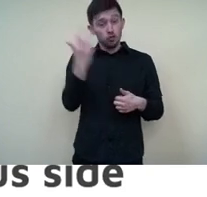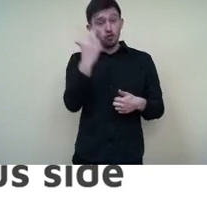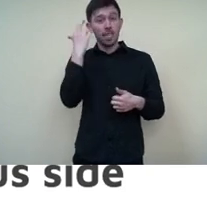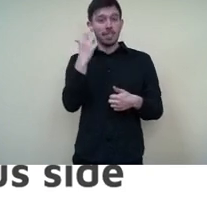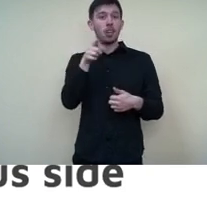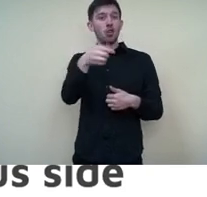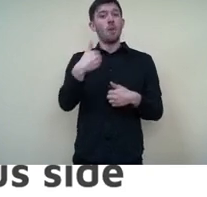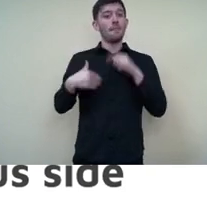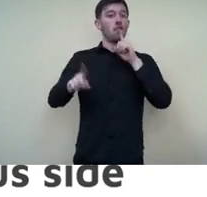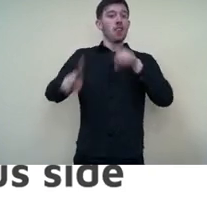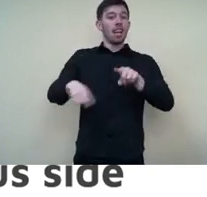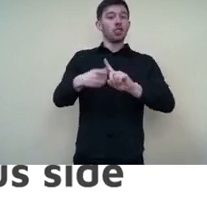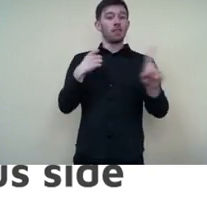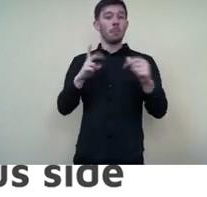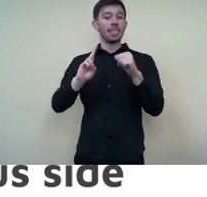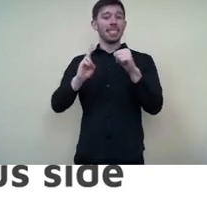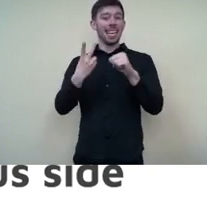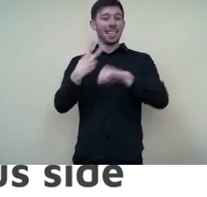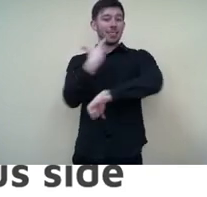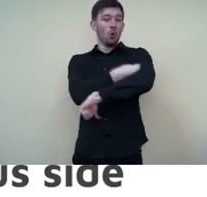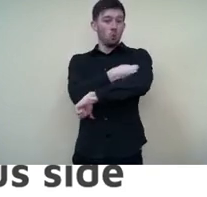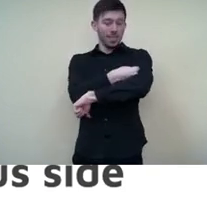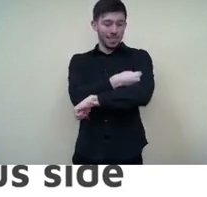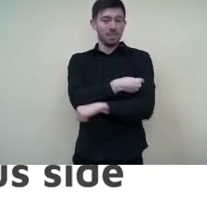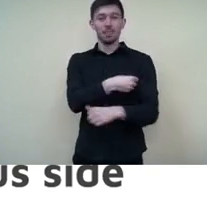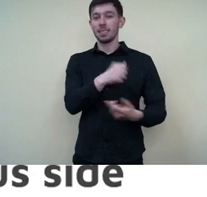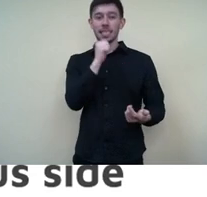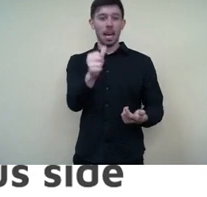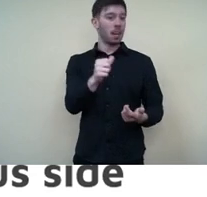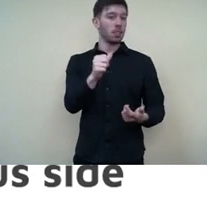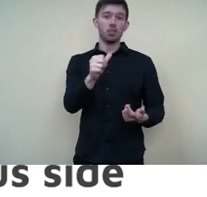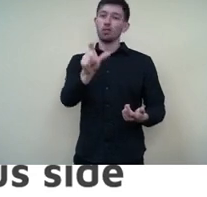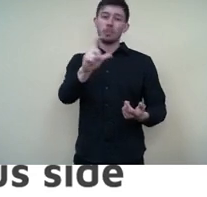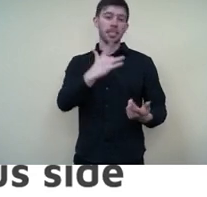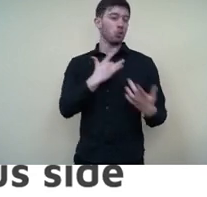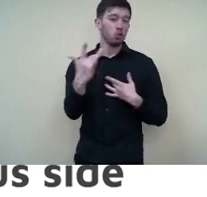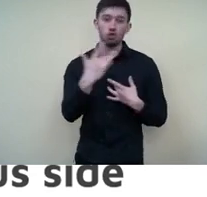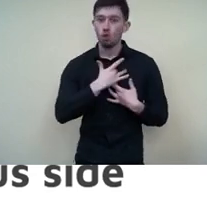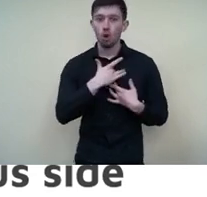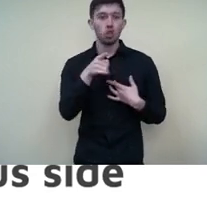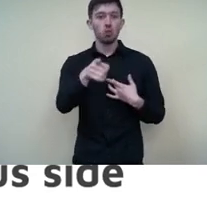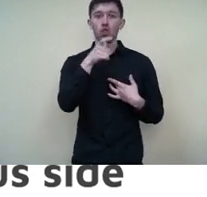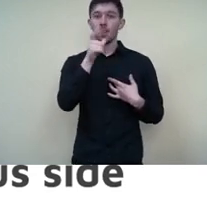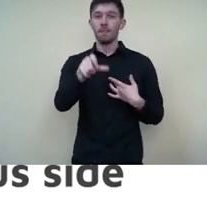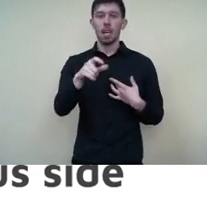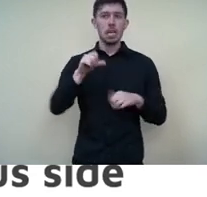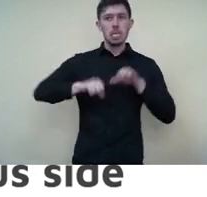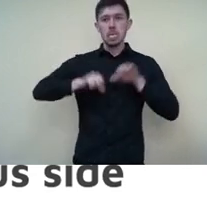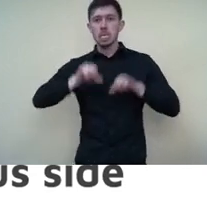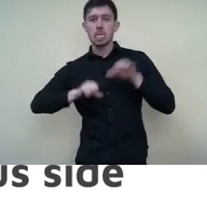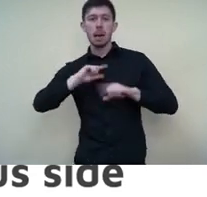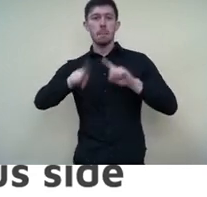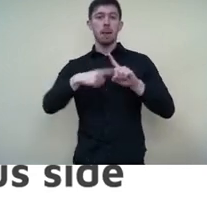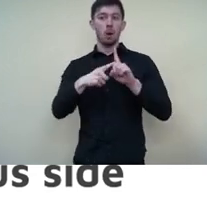have reactions from the second dose, and why it's not a cause for concern, and why it's not a cause for you to feel hesitant about getting the